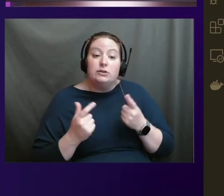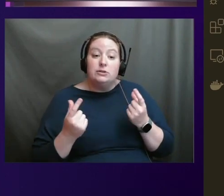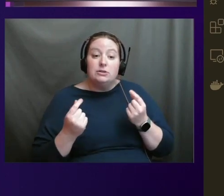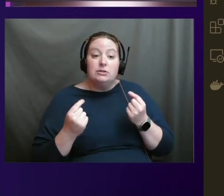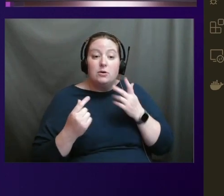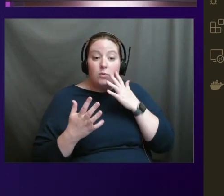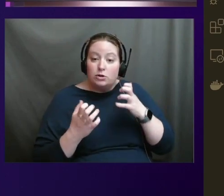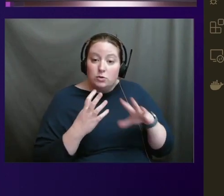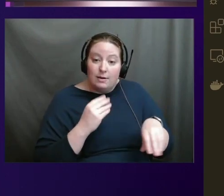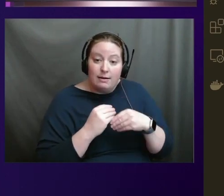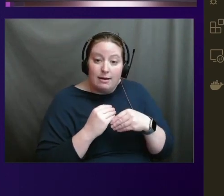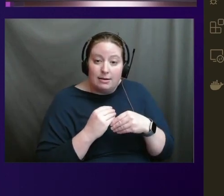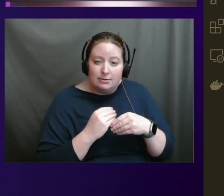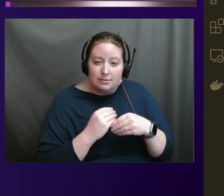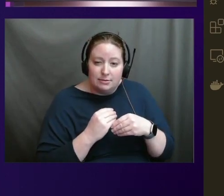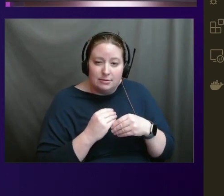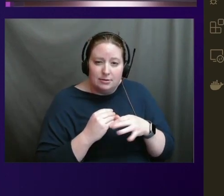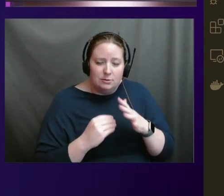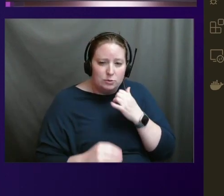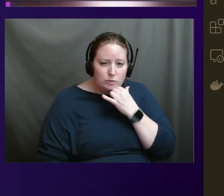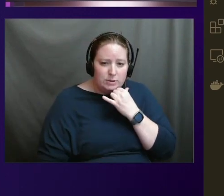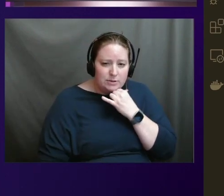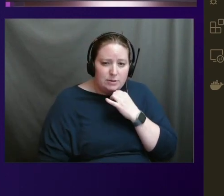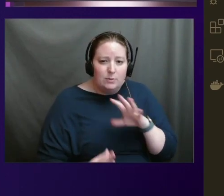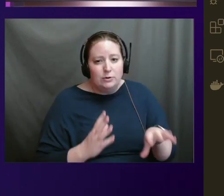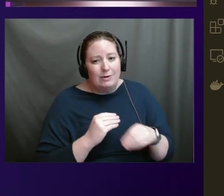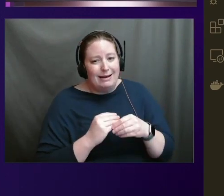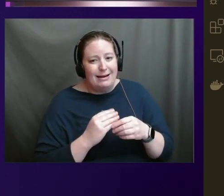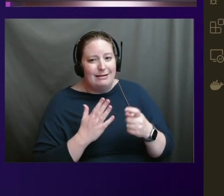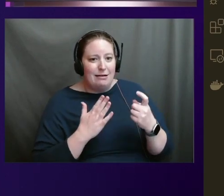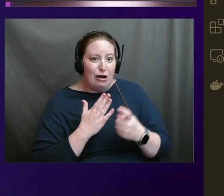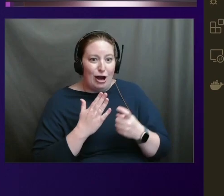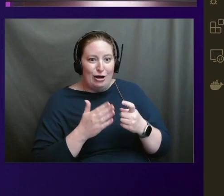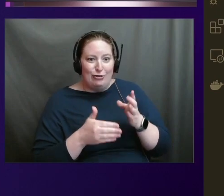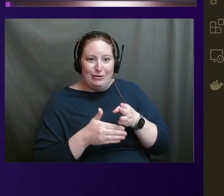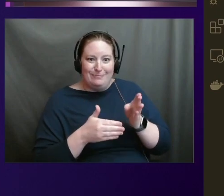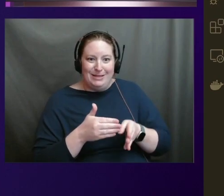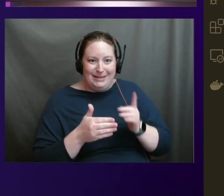add, whoops, that autocomplete is really important here.